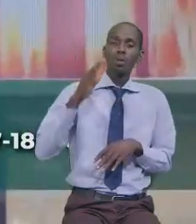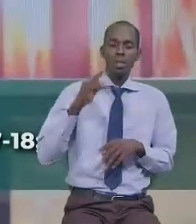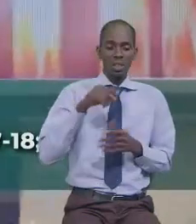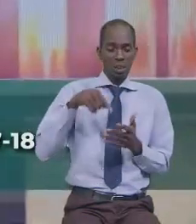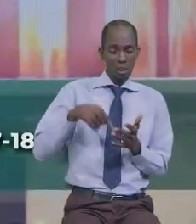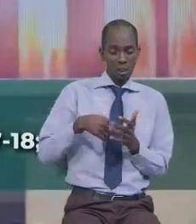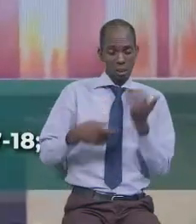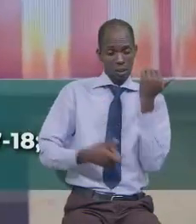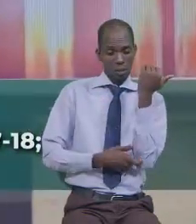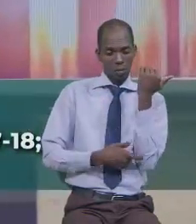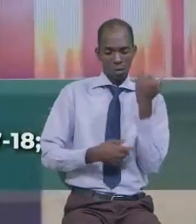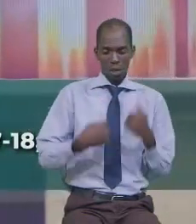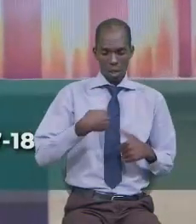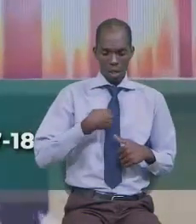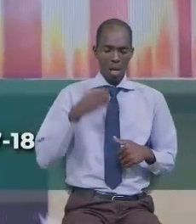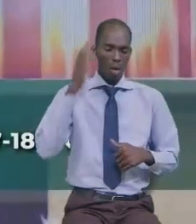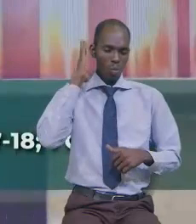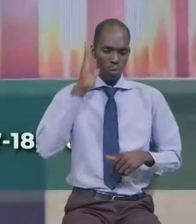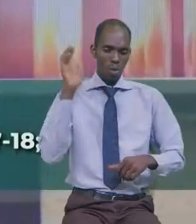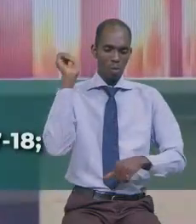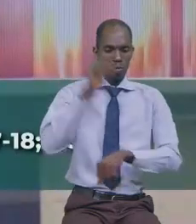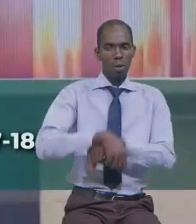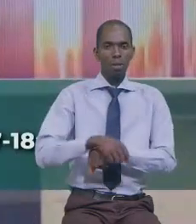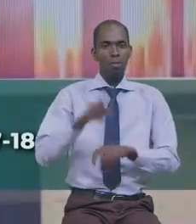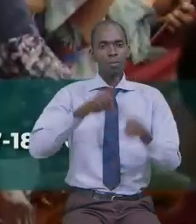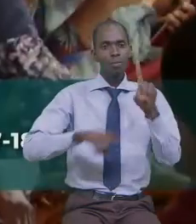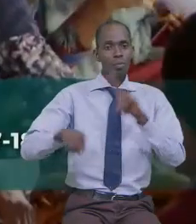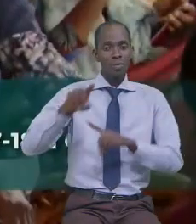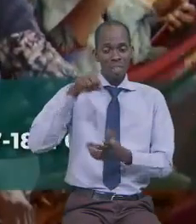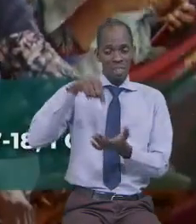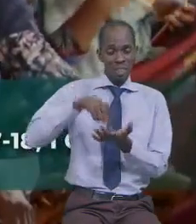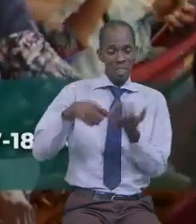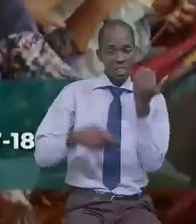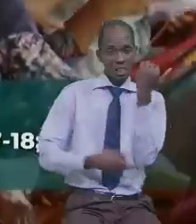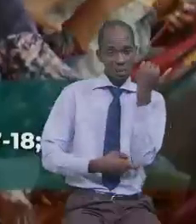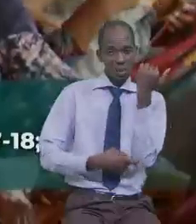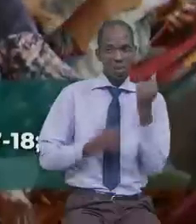will overcome. Say it for yourself.